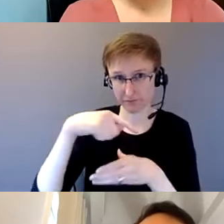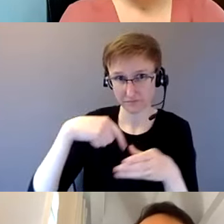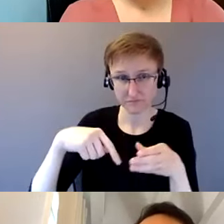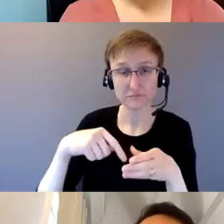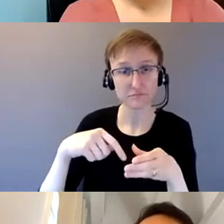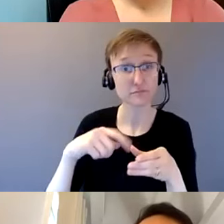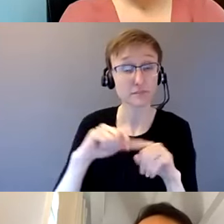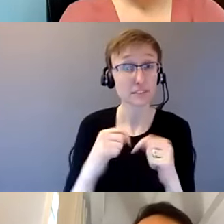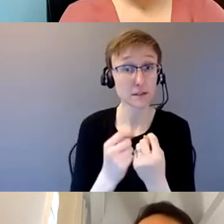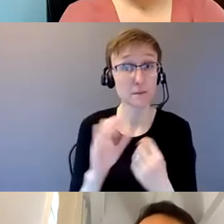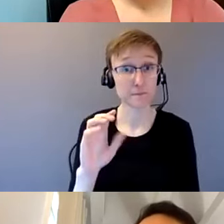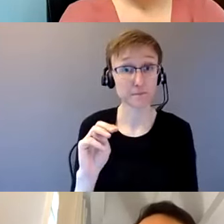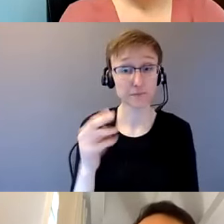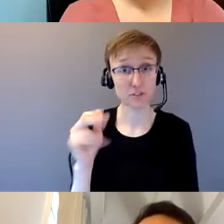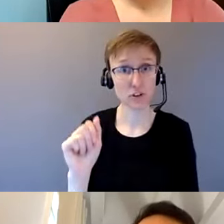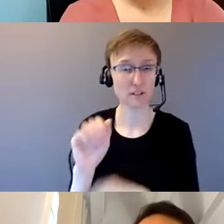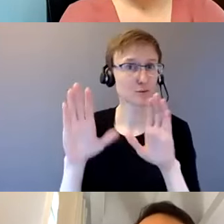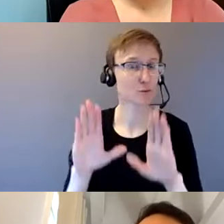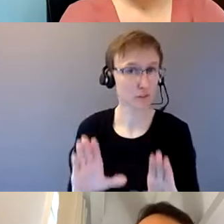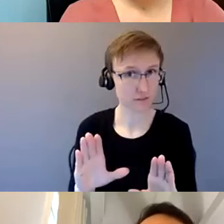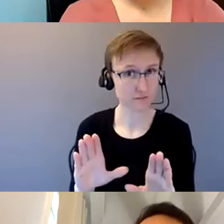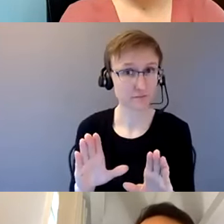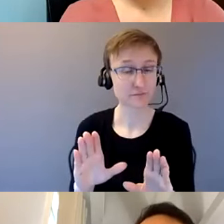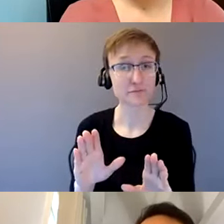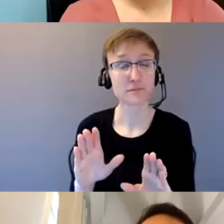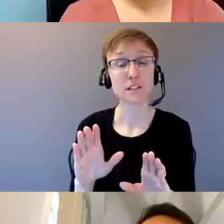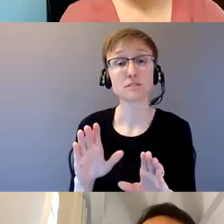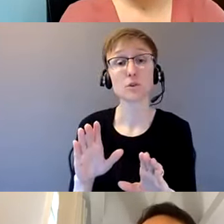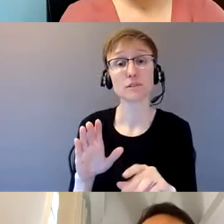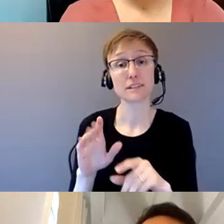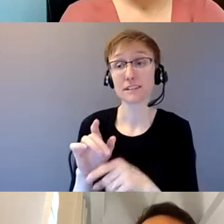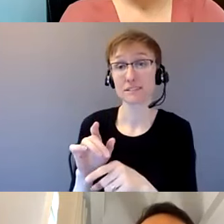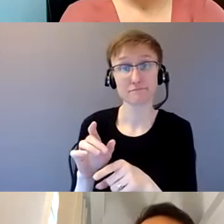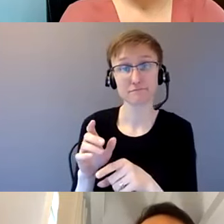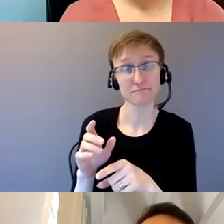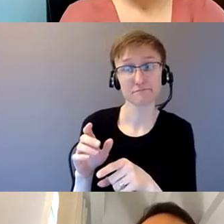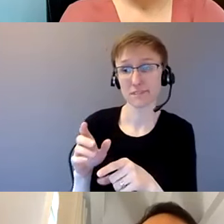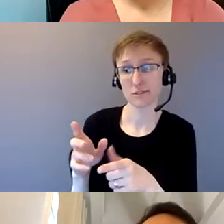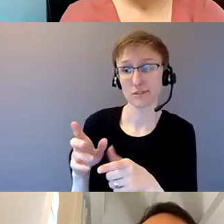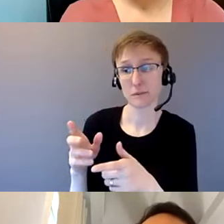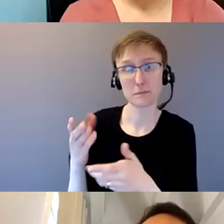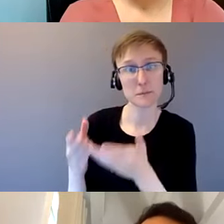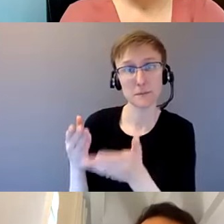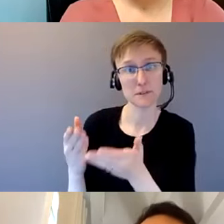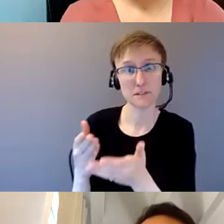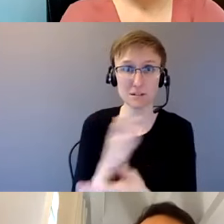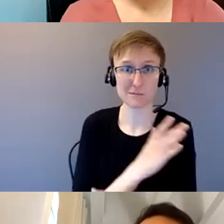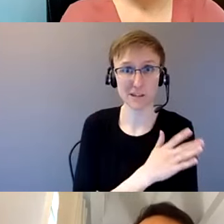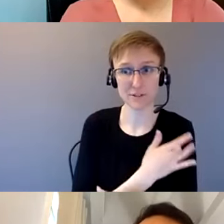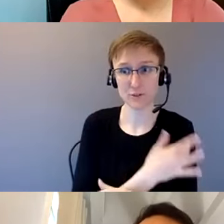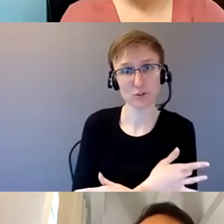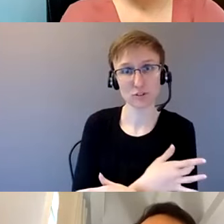get referred for patients who may not even need to see me. It may just be around support and planning, and then they'll connect with